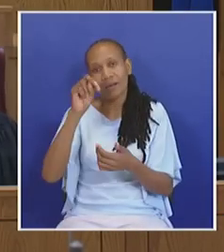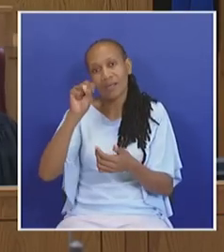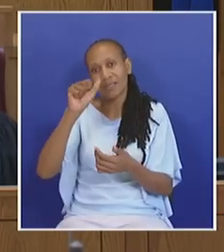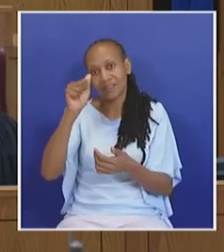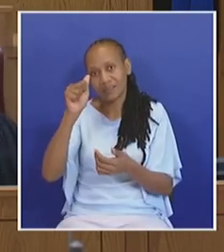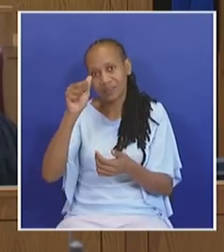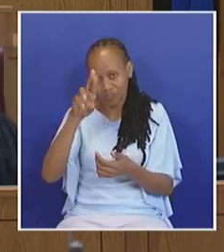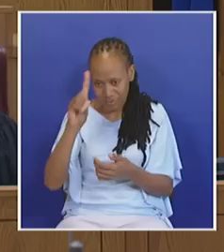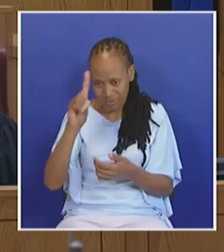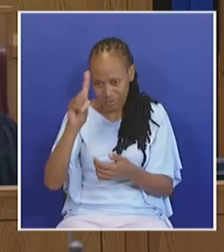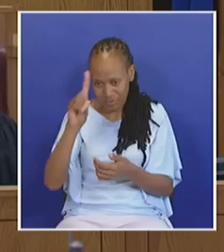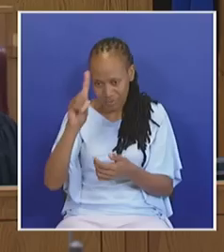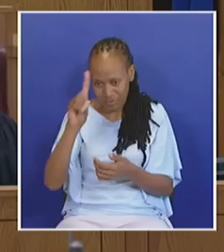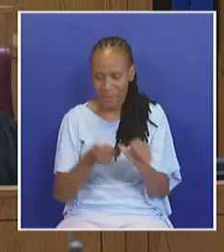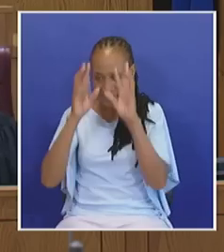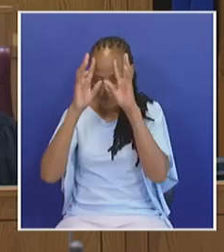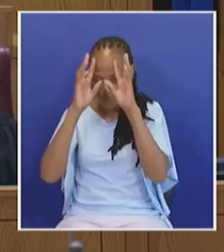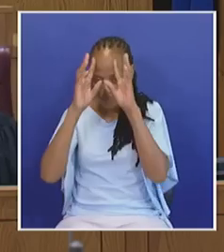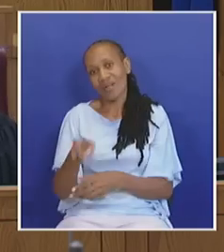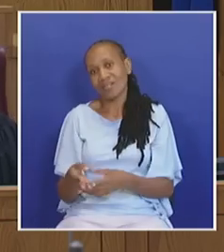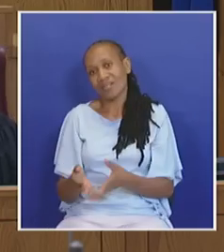back to the House. That's all I can take it.